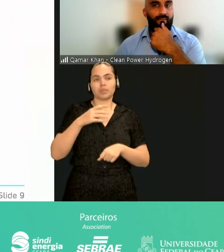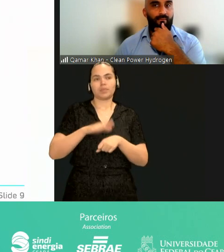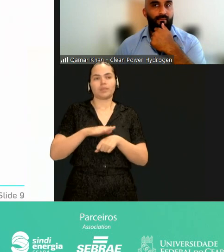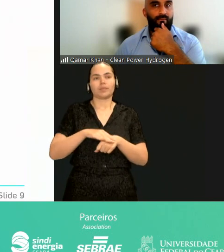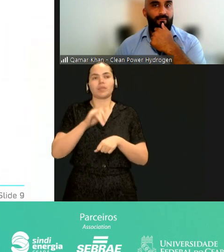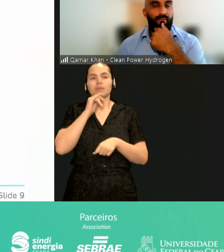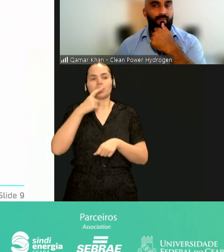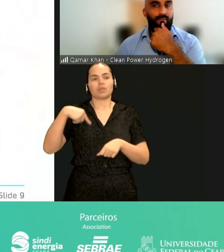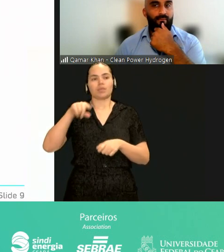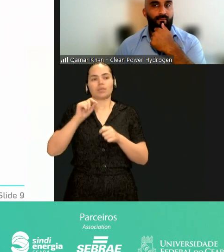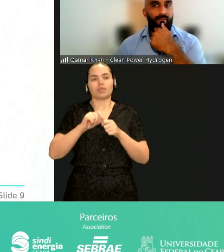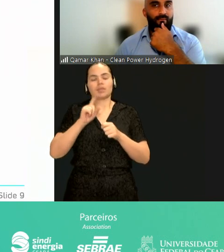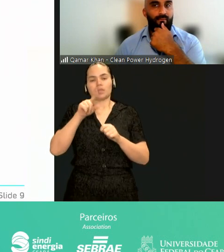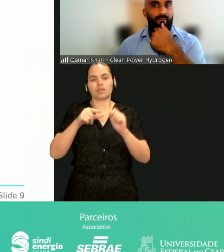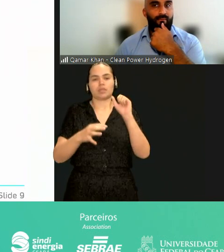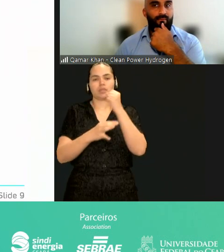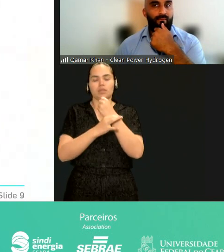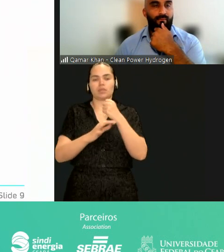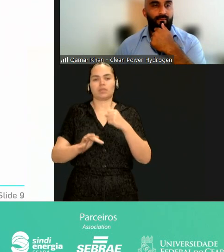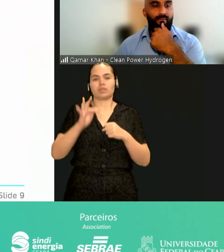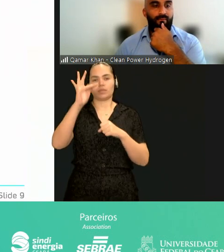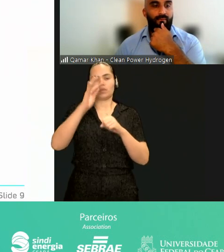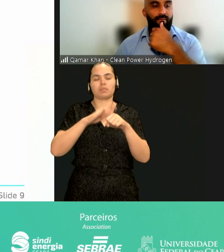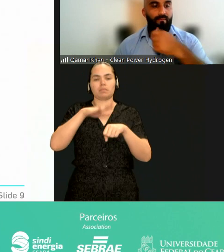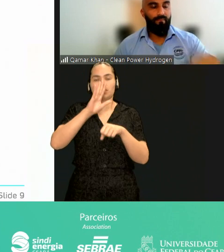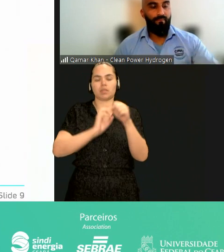generations. Find out more at